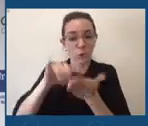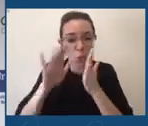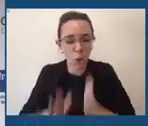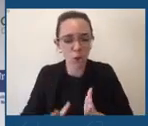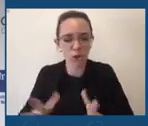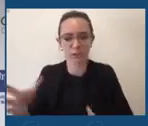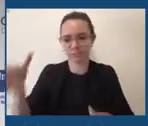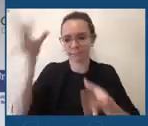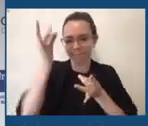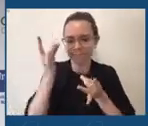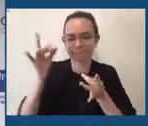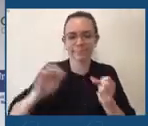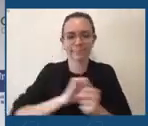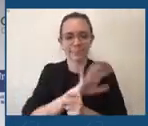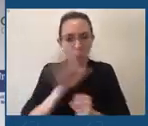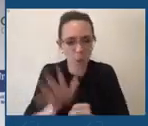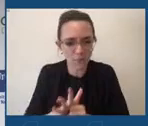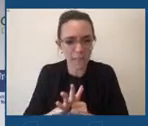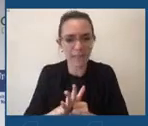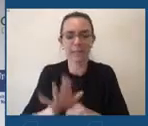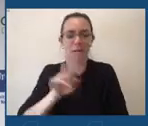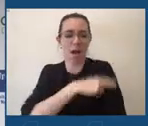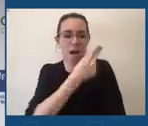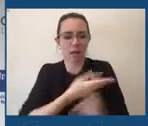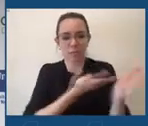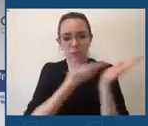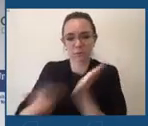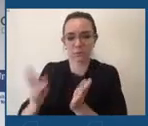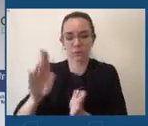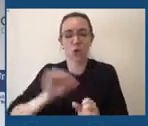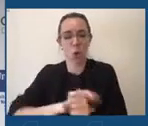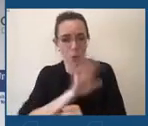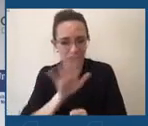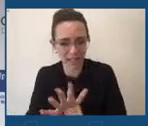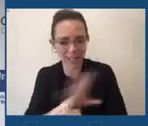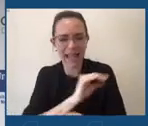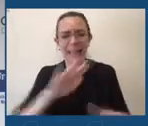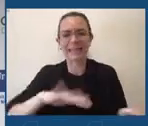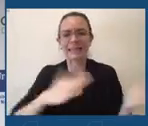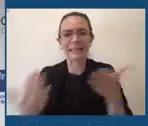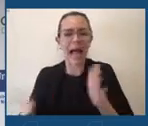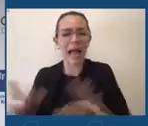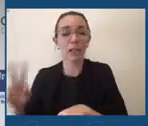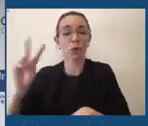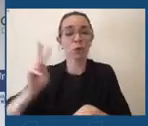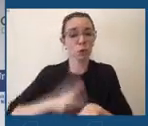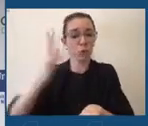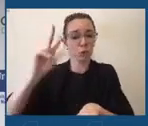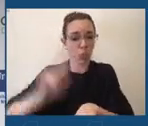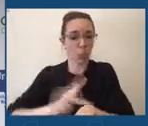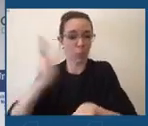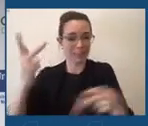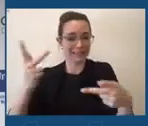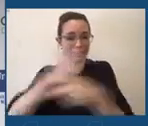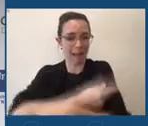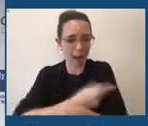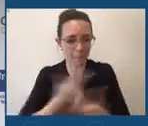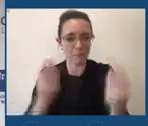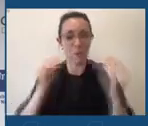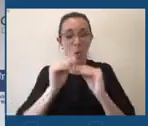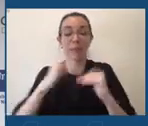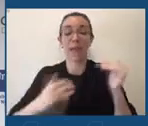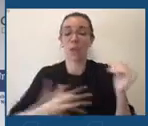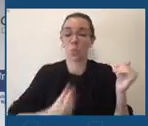COVID, were hospitalized with COVID, and died at a rate 2 to 3 times higher than white New Yorkers.